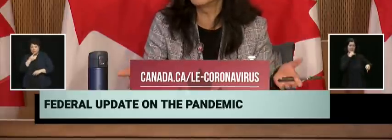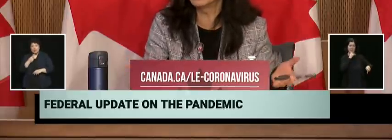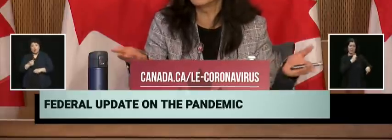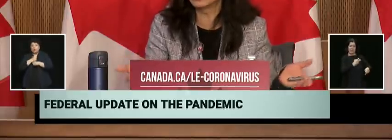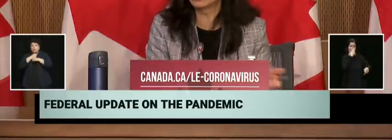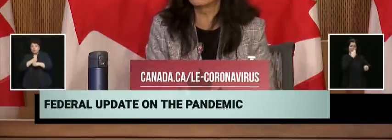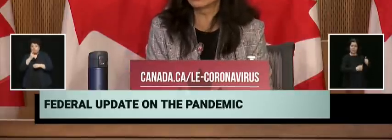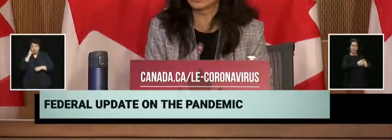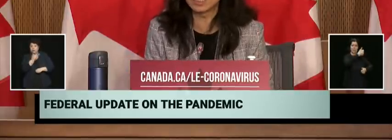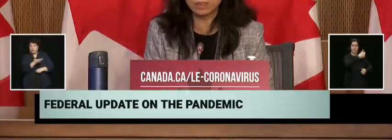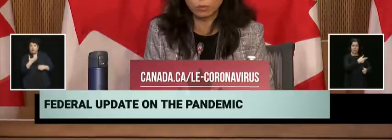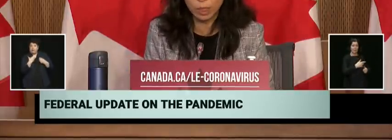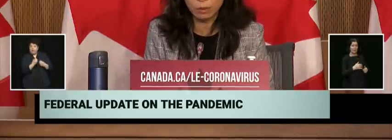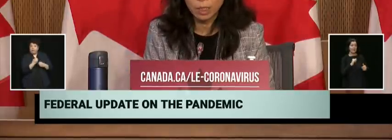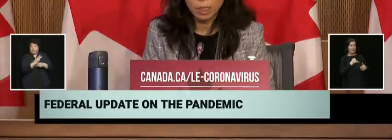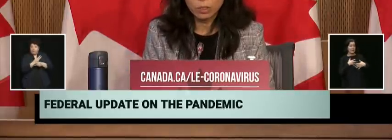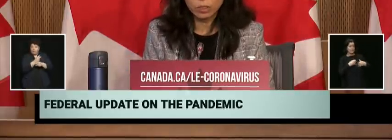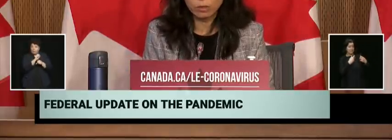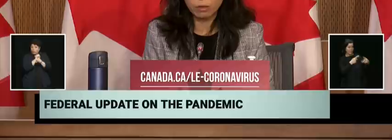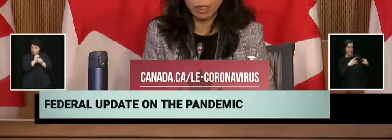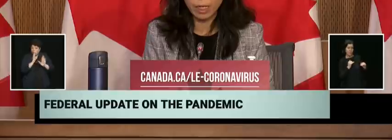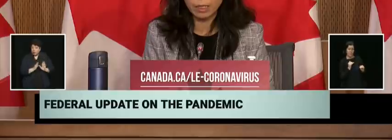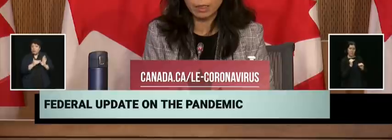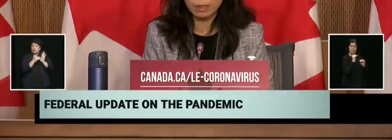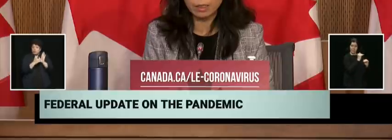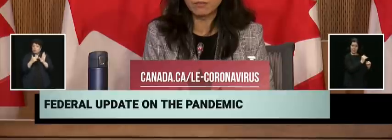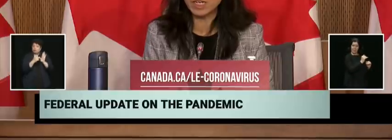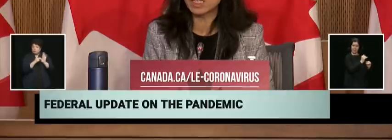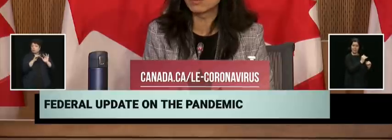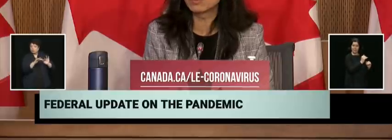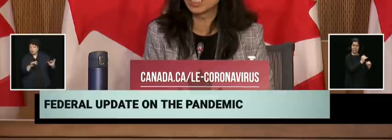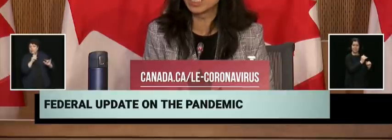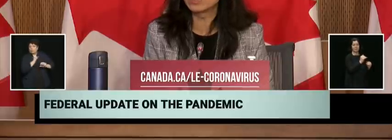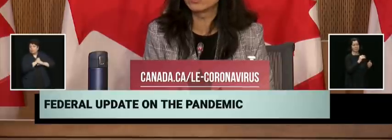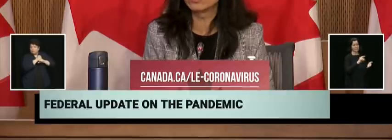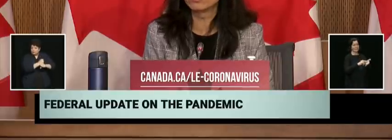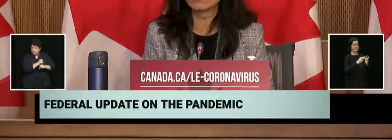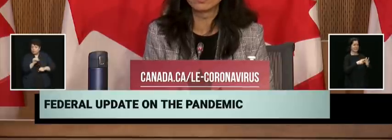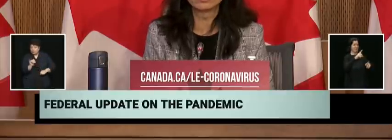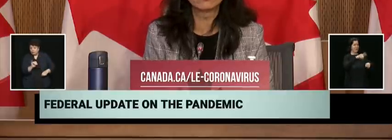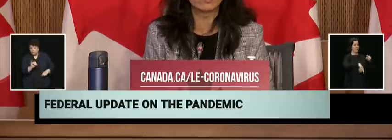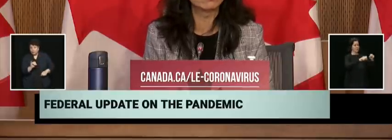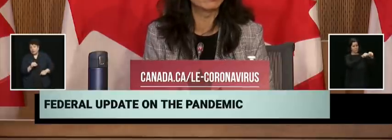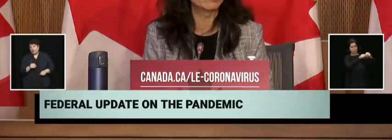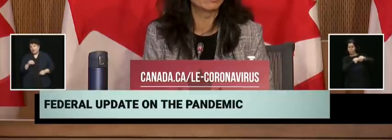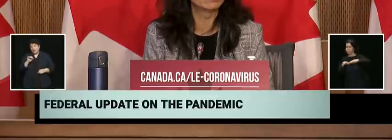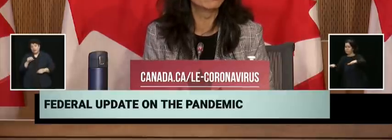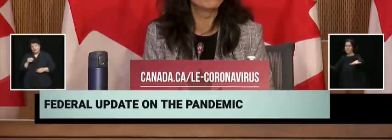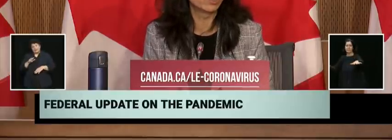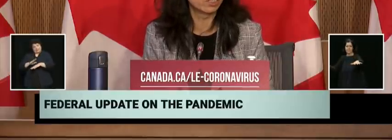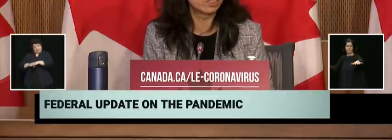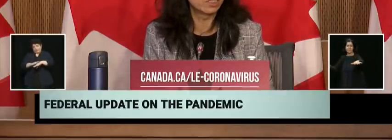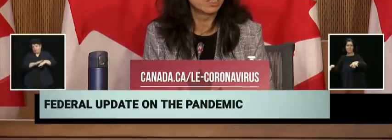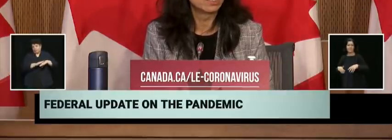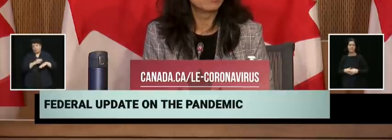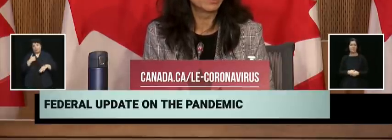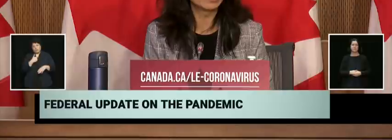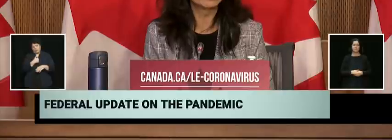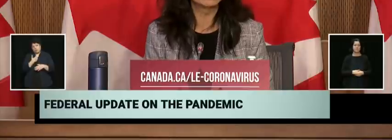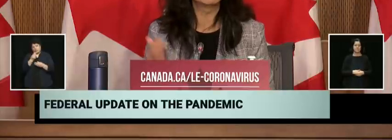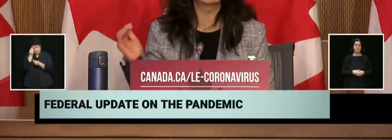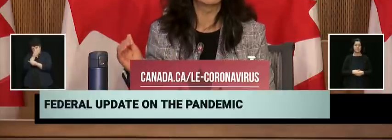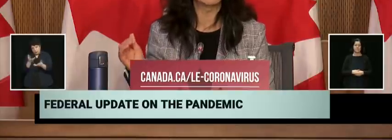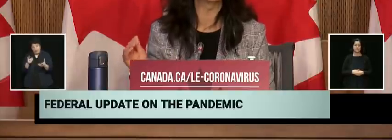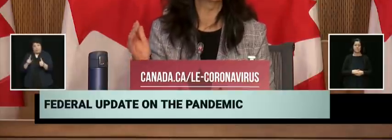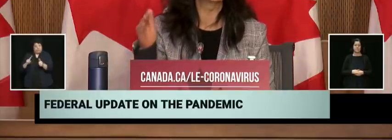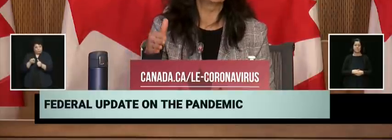of transmitting in those settings as well. So that is the effect that we would like to, of course, follow up on first. But